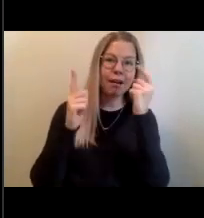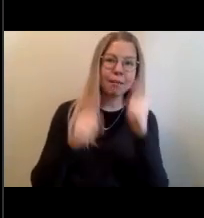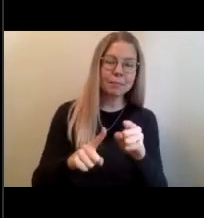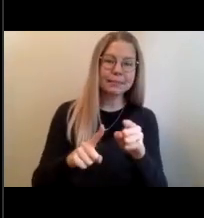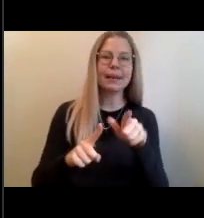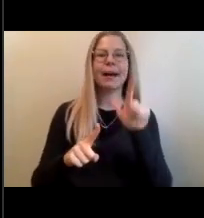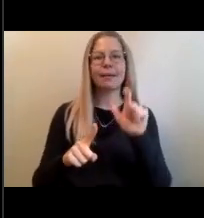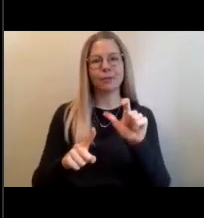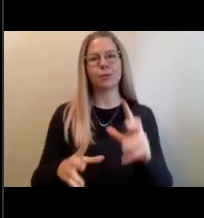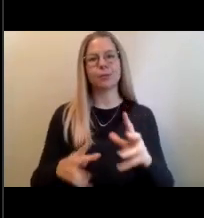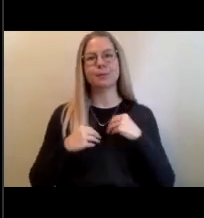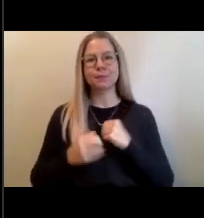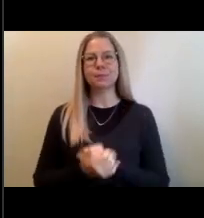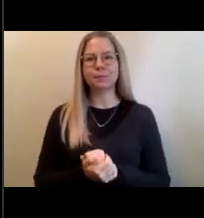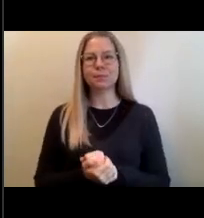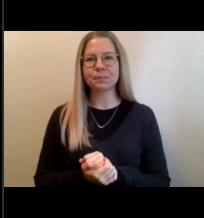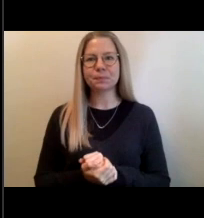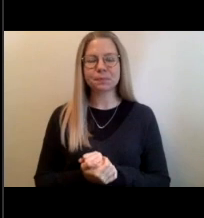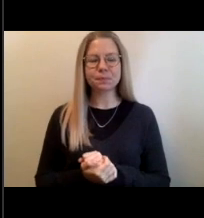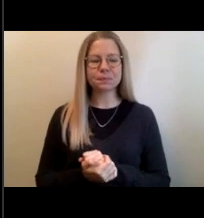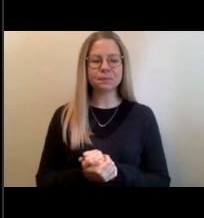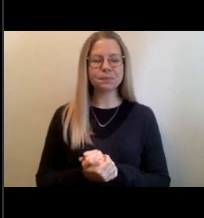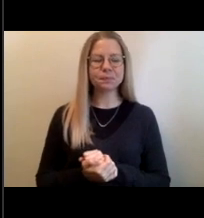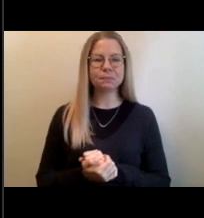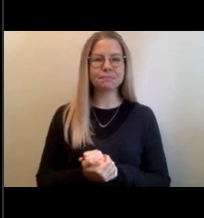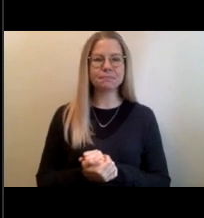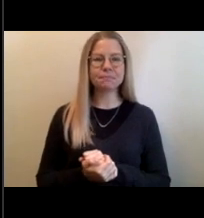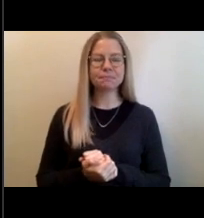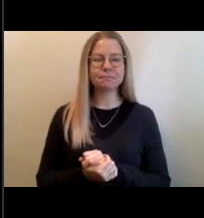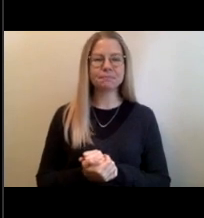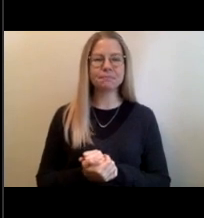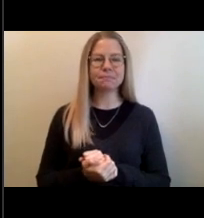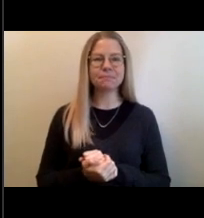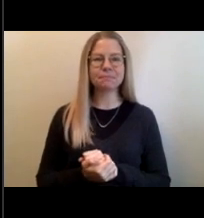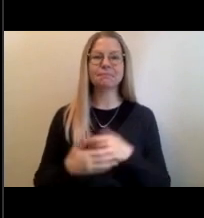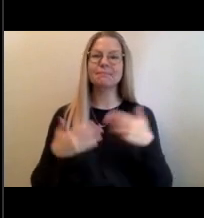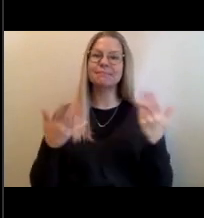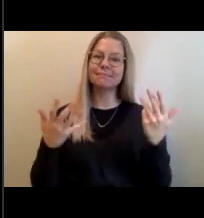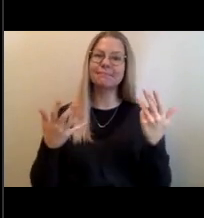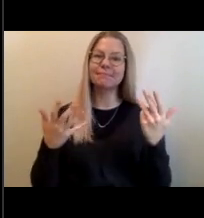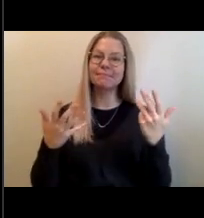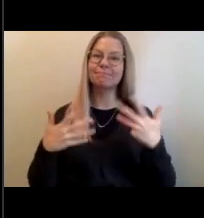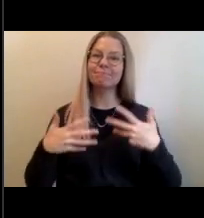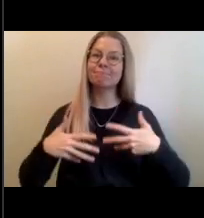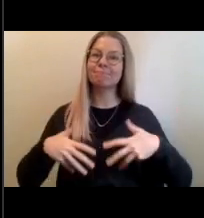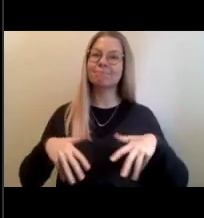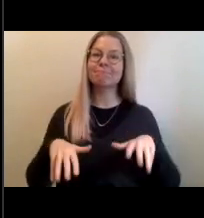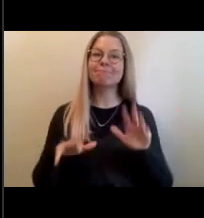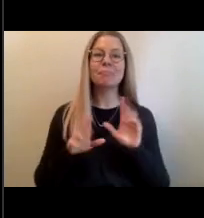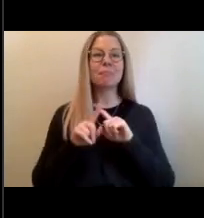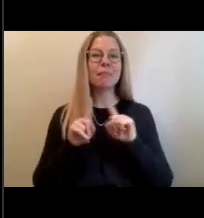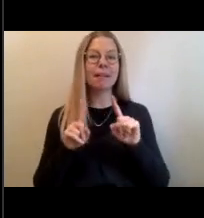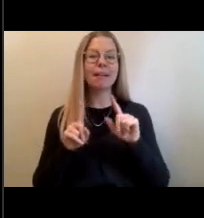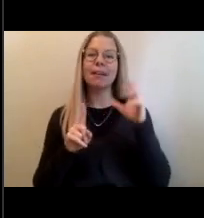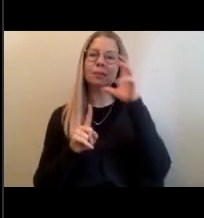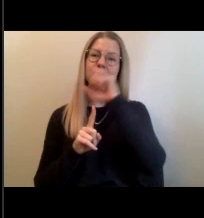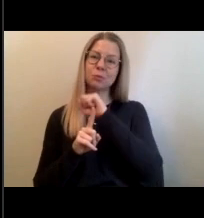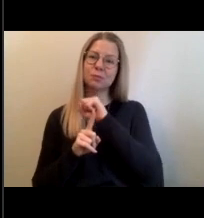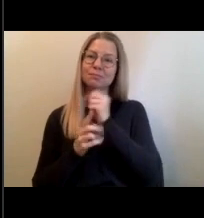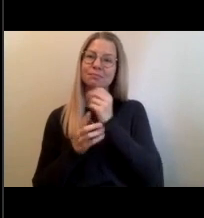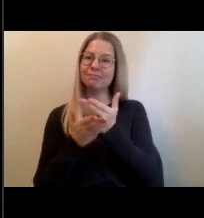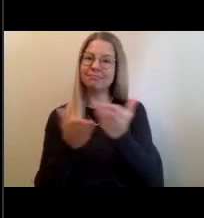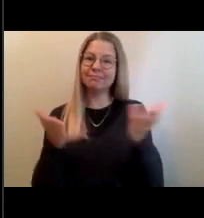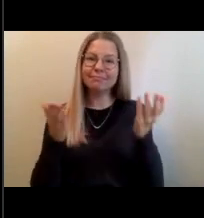And with that, I'd like to suggest that these lessons are probably ones you all have too, and I would love to hear a